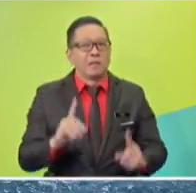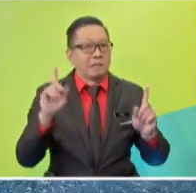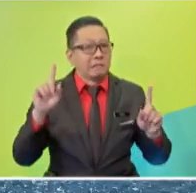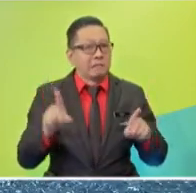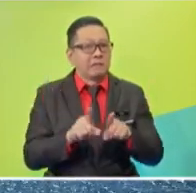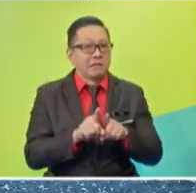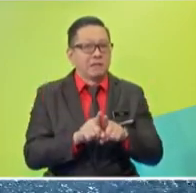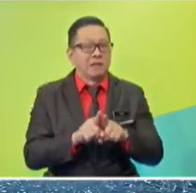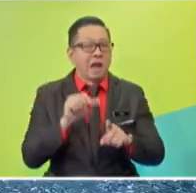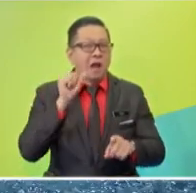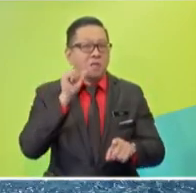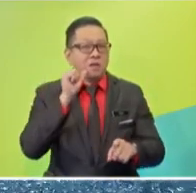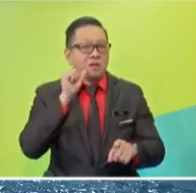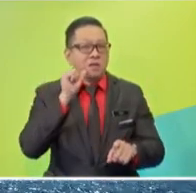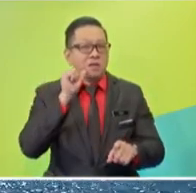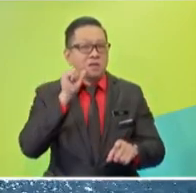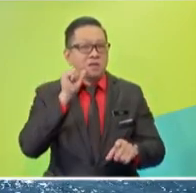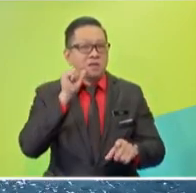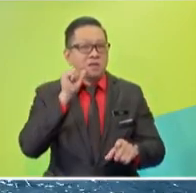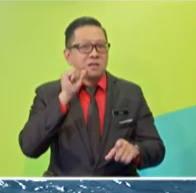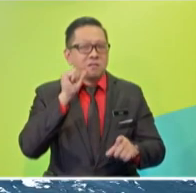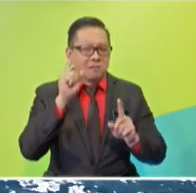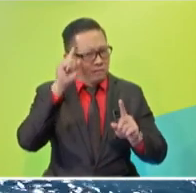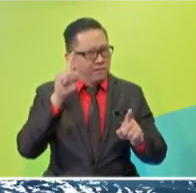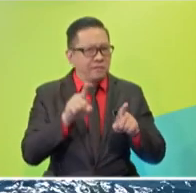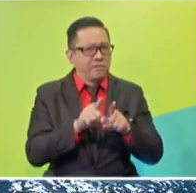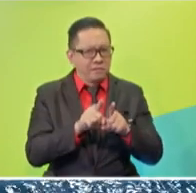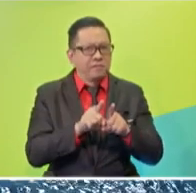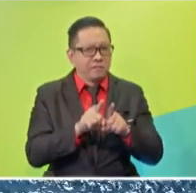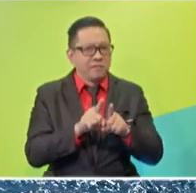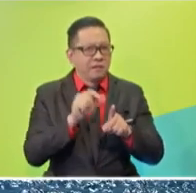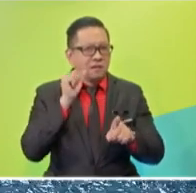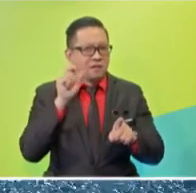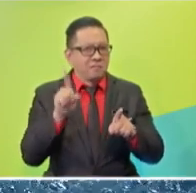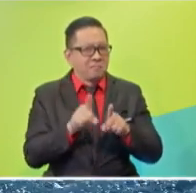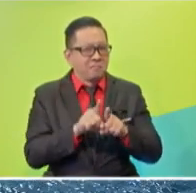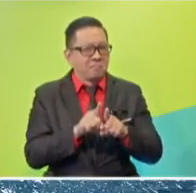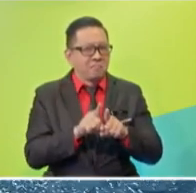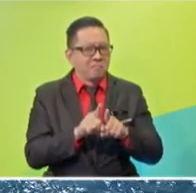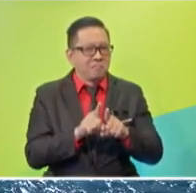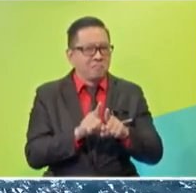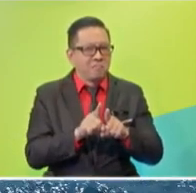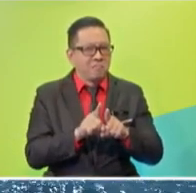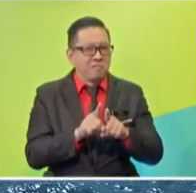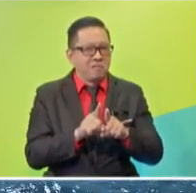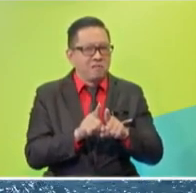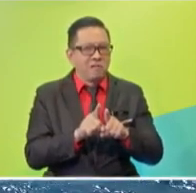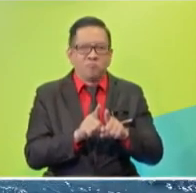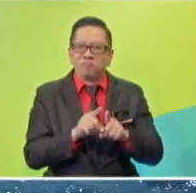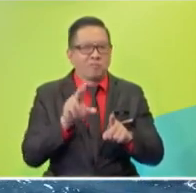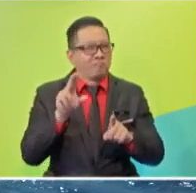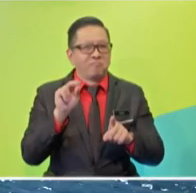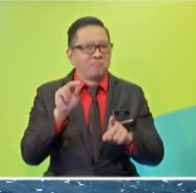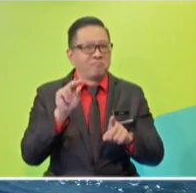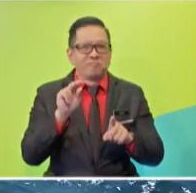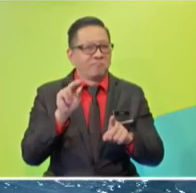Okay, Auni wants to help. Okay, Auni, you want to help Auni? Do you agree with Lingzi? She said it's a false statement. No.